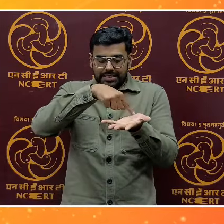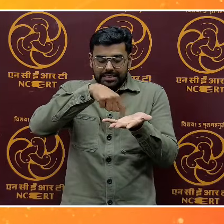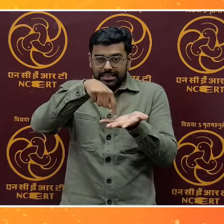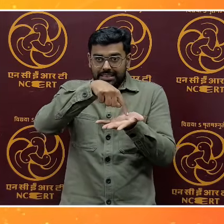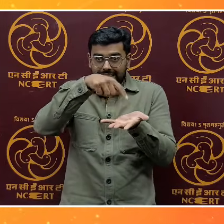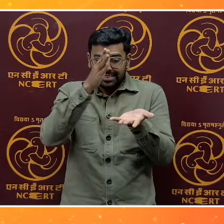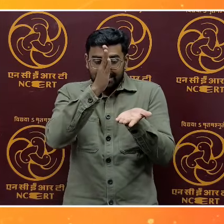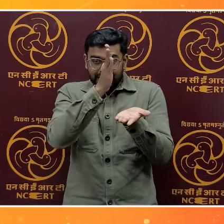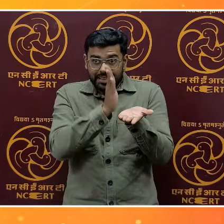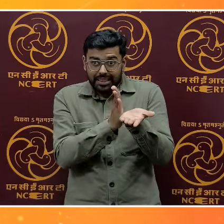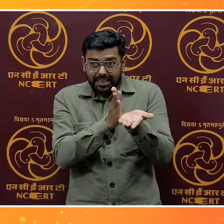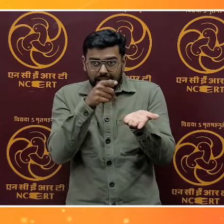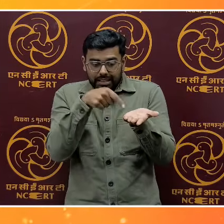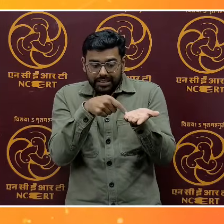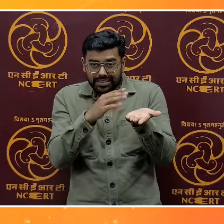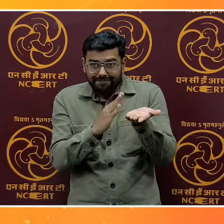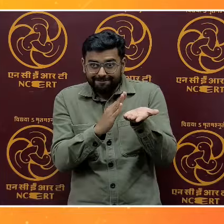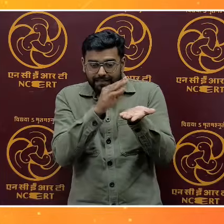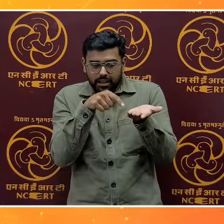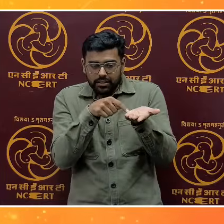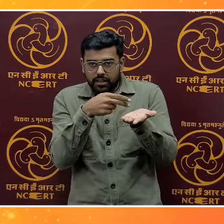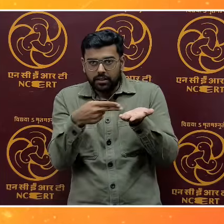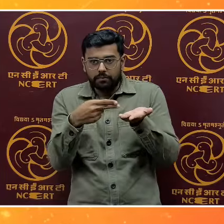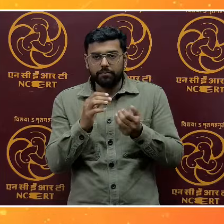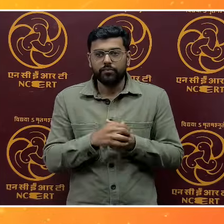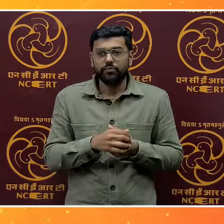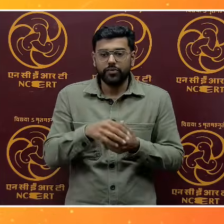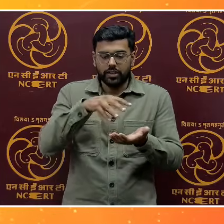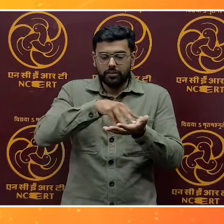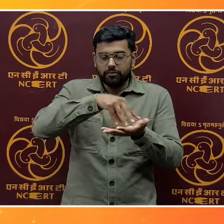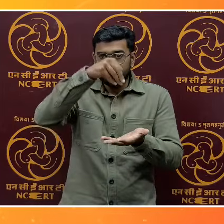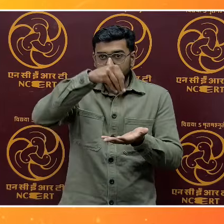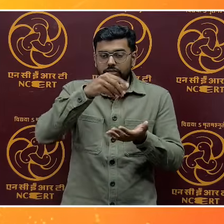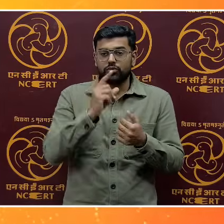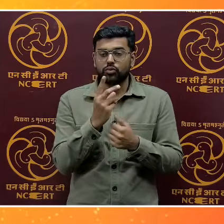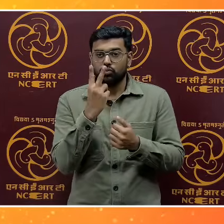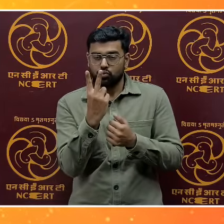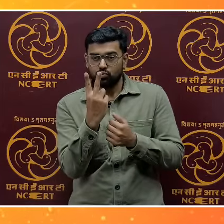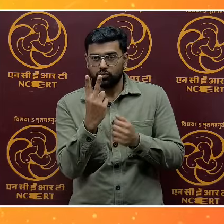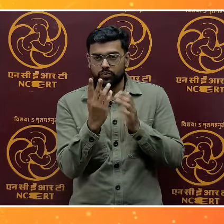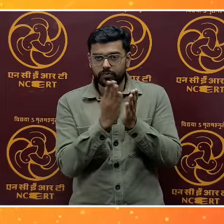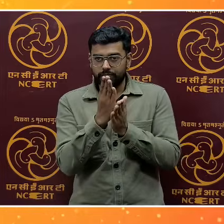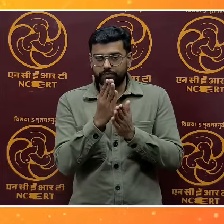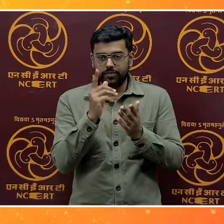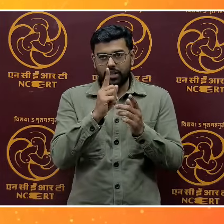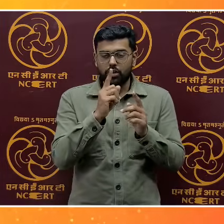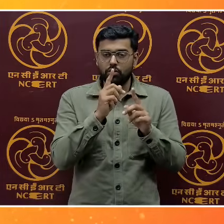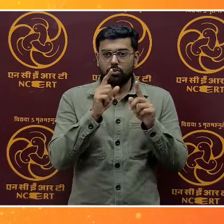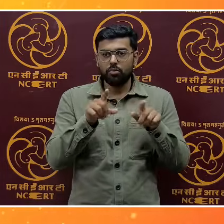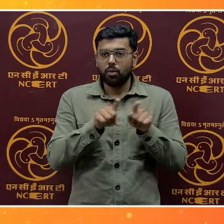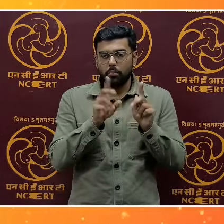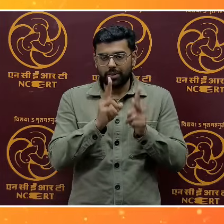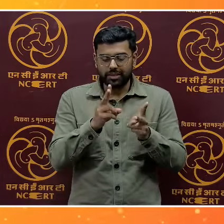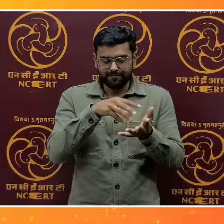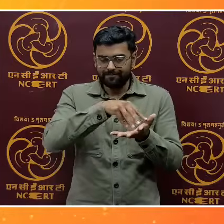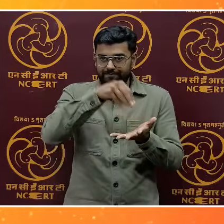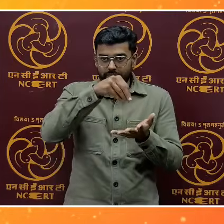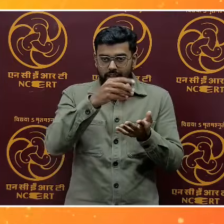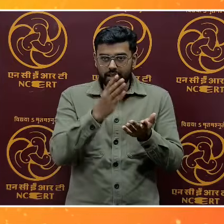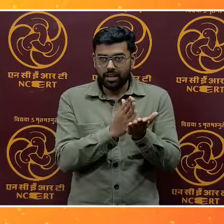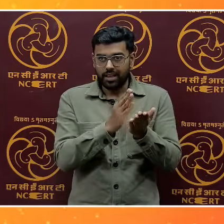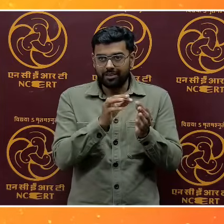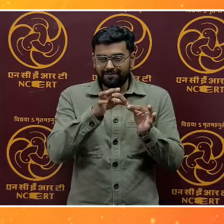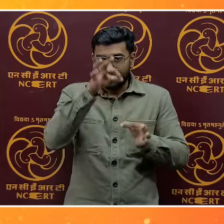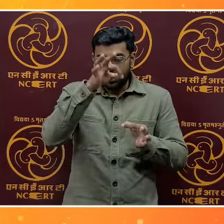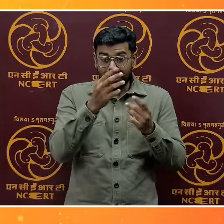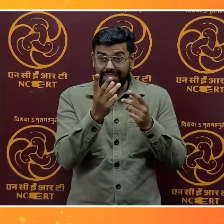is called slant height. Okay. So, cone has two heights. One is a plane height, that is perpendicular to the base, and other is slant